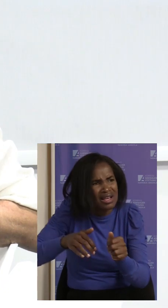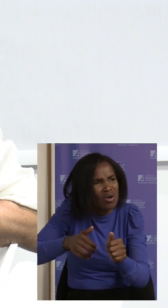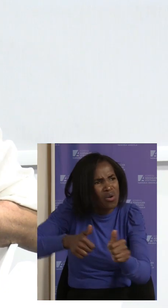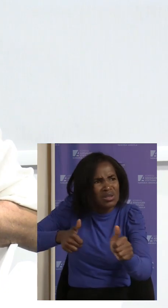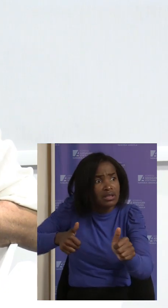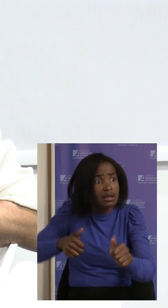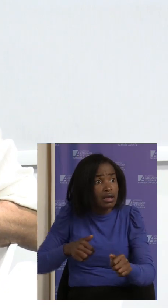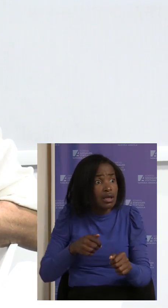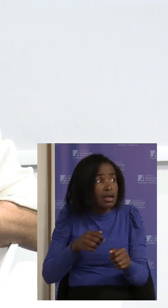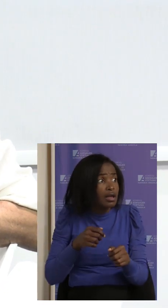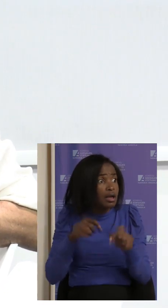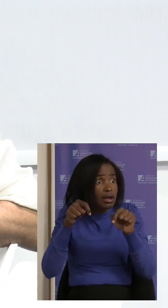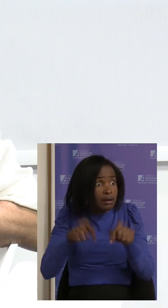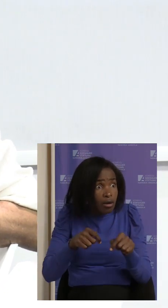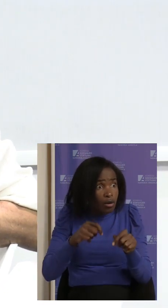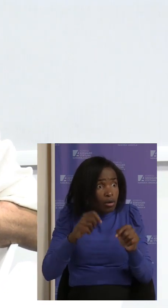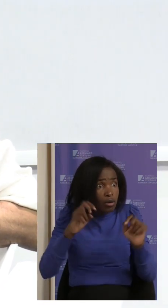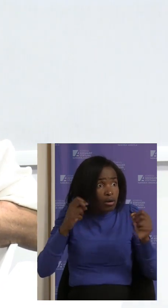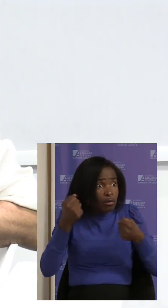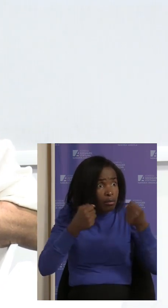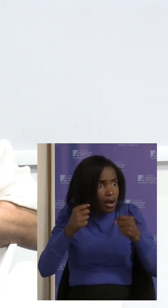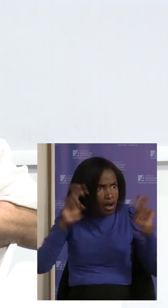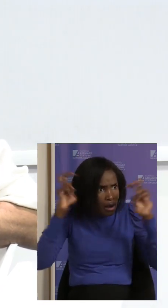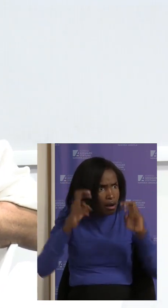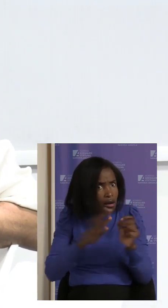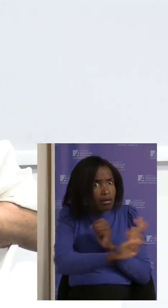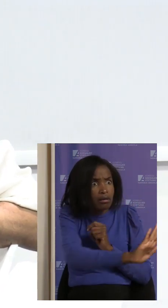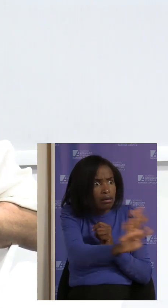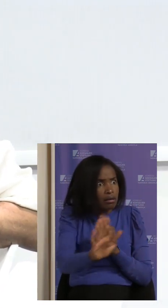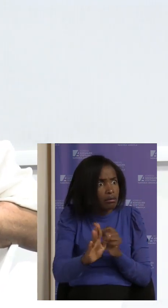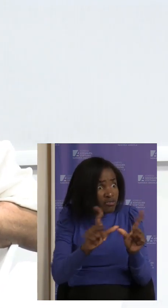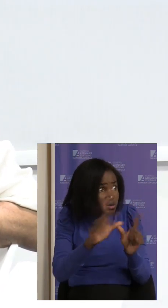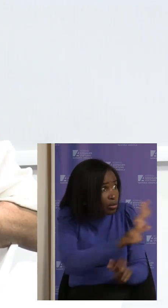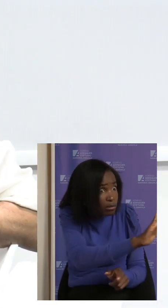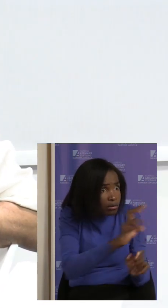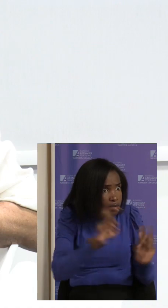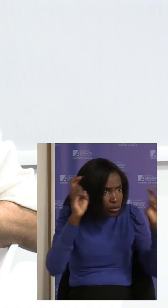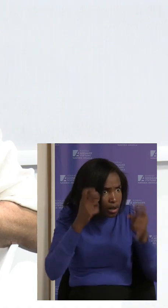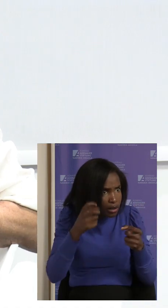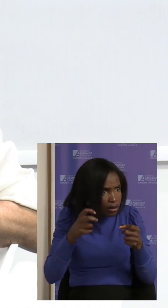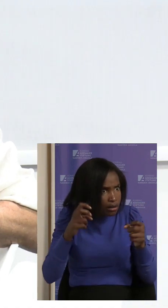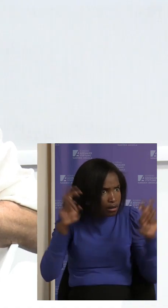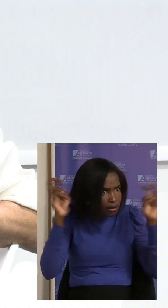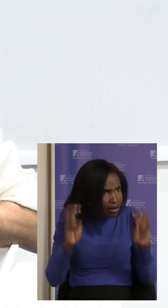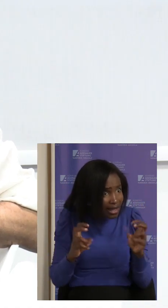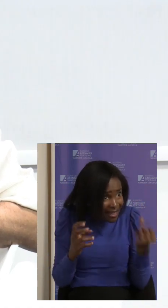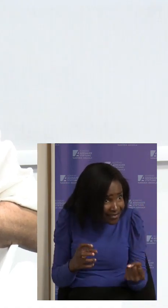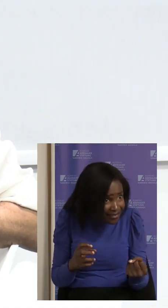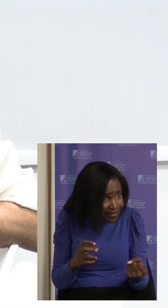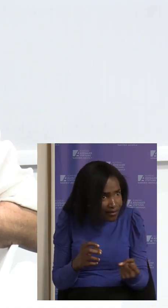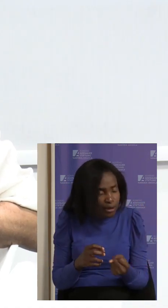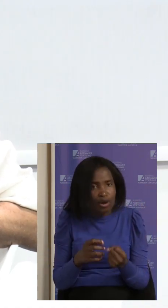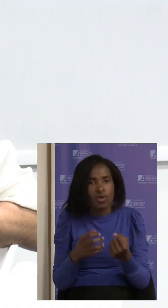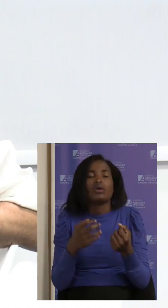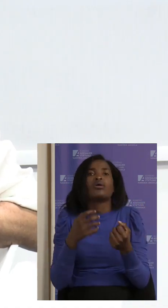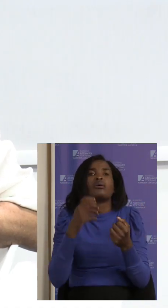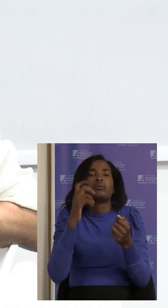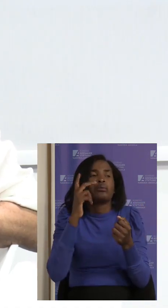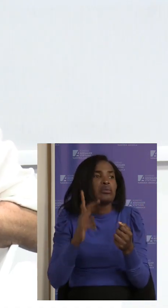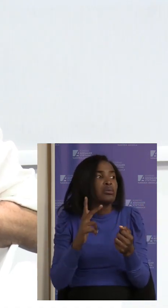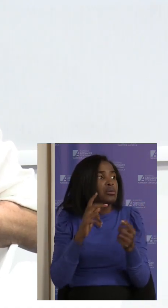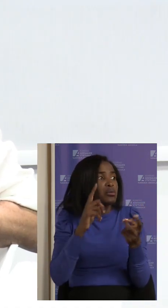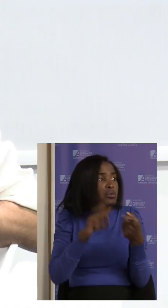who thought they would be here? They're already here. People using it, you see them driving in the streets in Windhoek. You know, these things are happening all the time. You